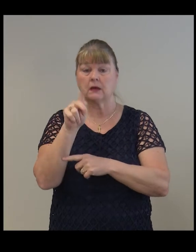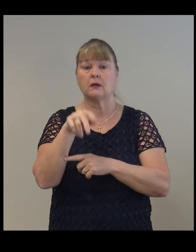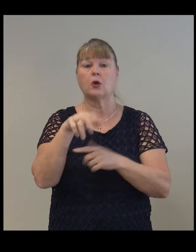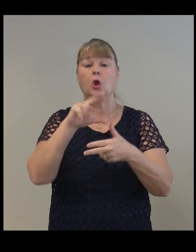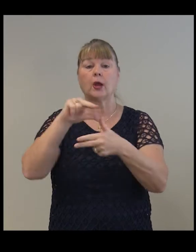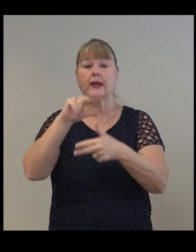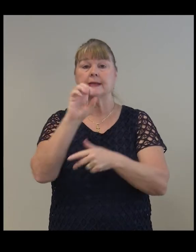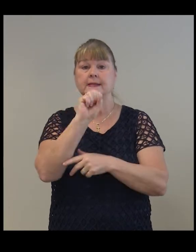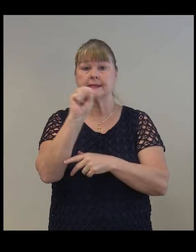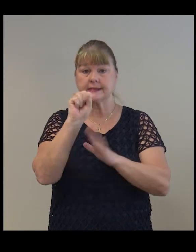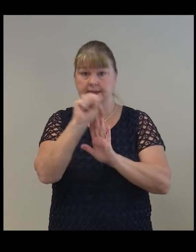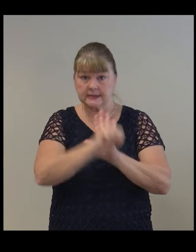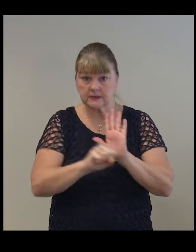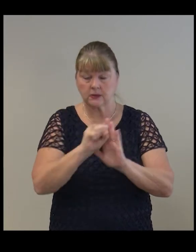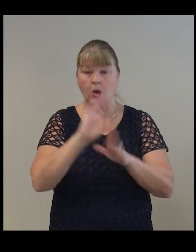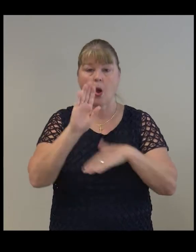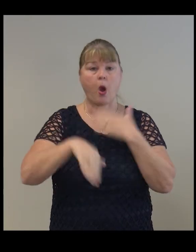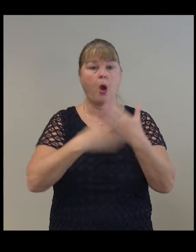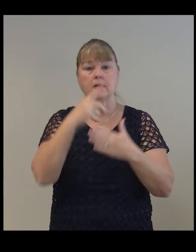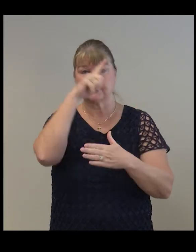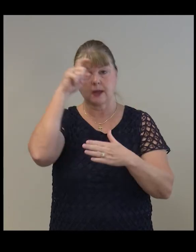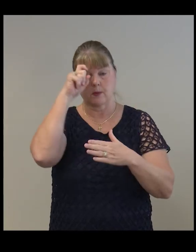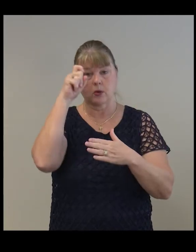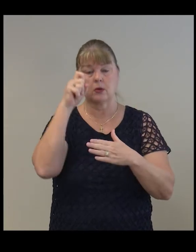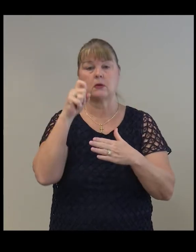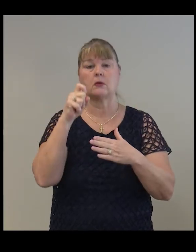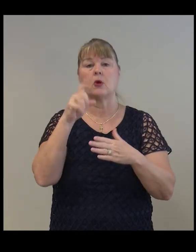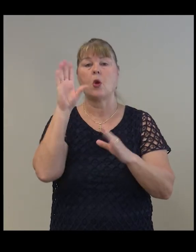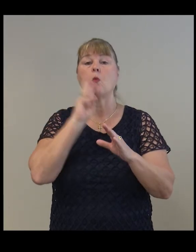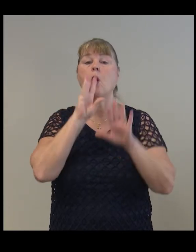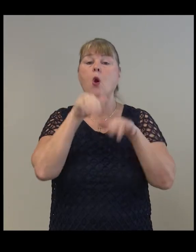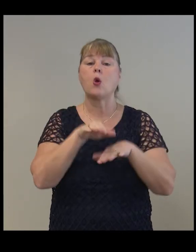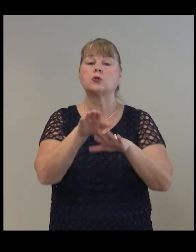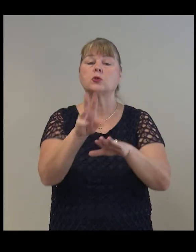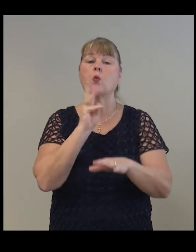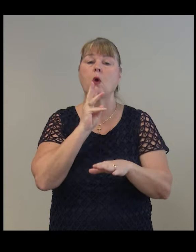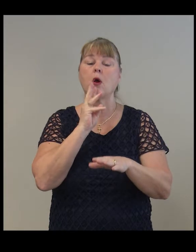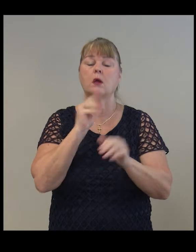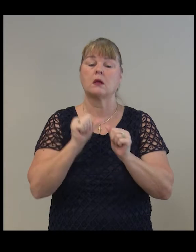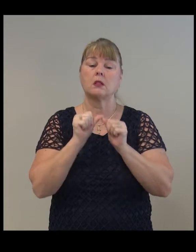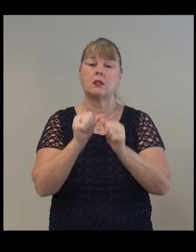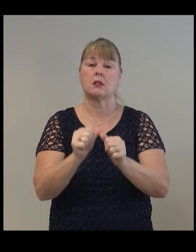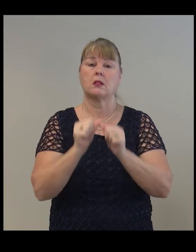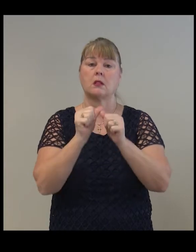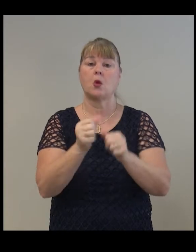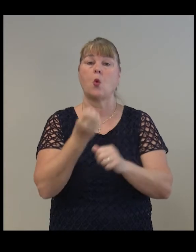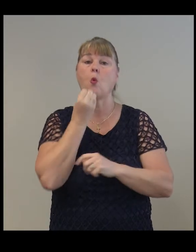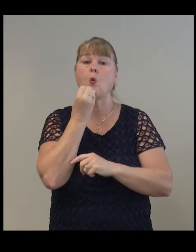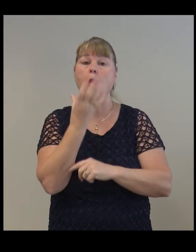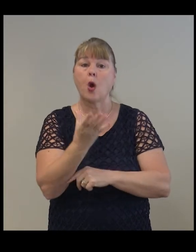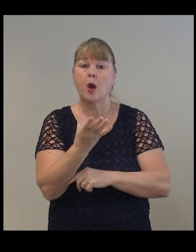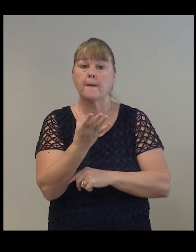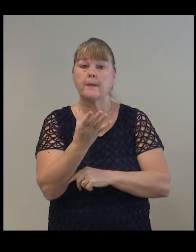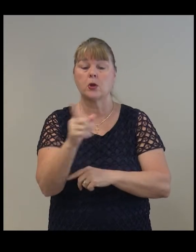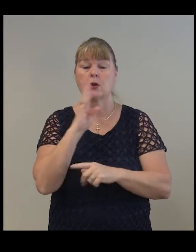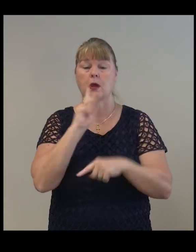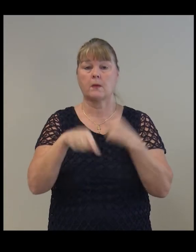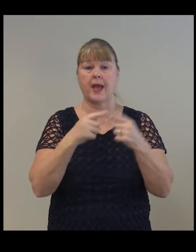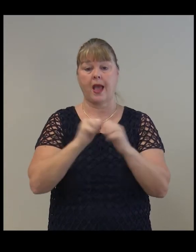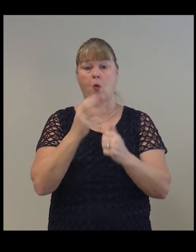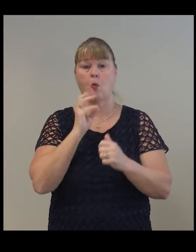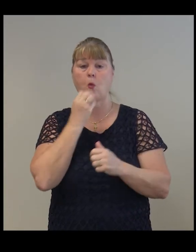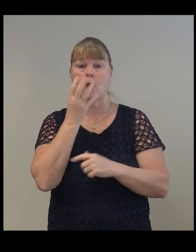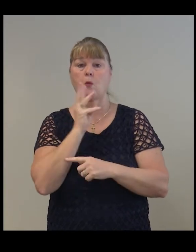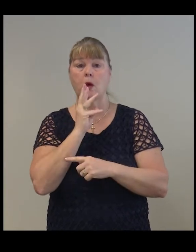all summer long the ocean waters are continuing to warm. We talked about how warm water is the fuel for